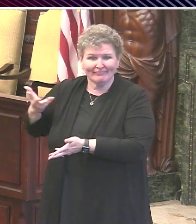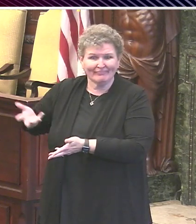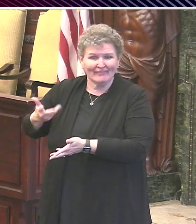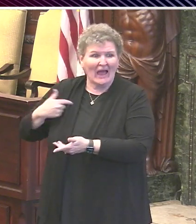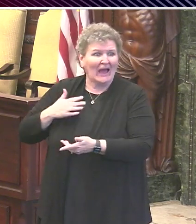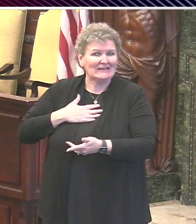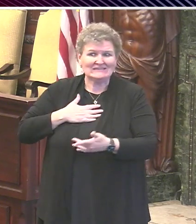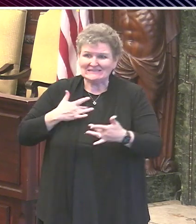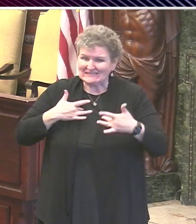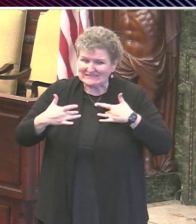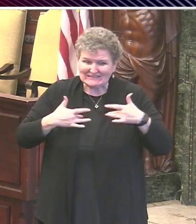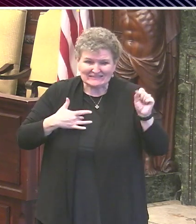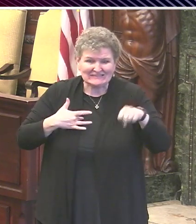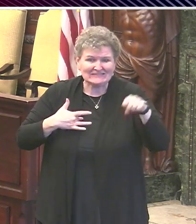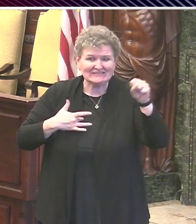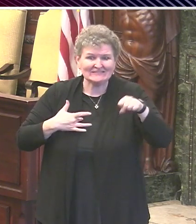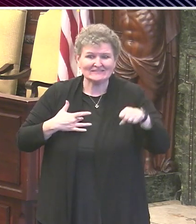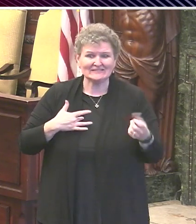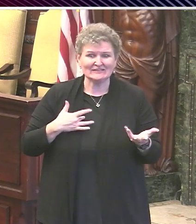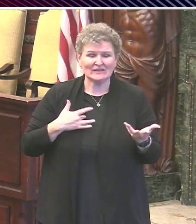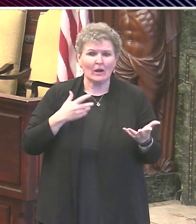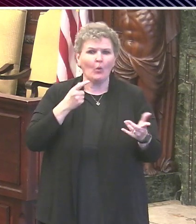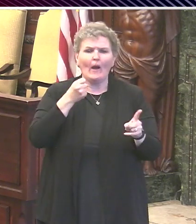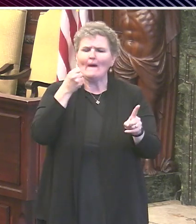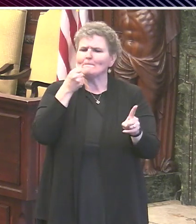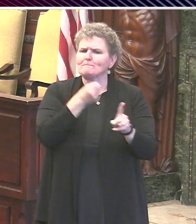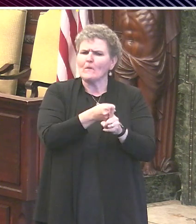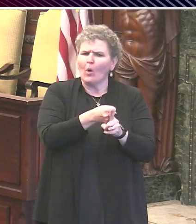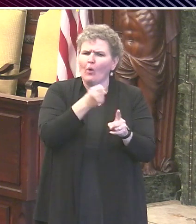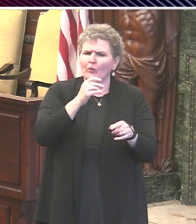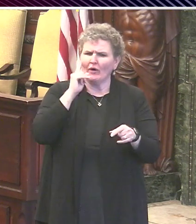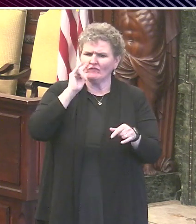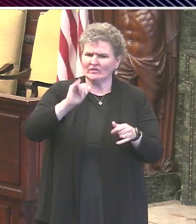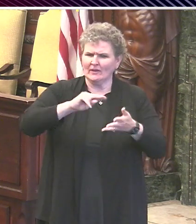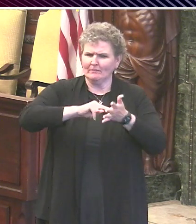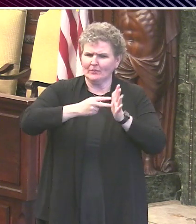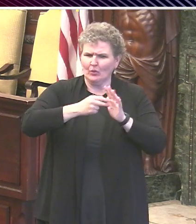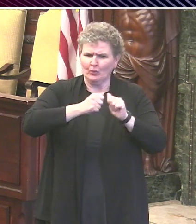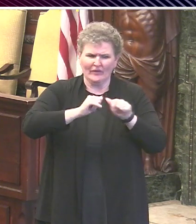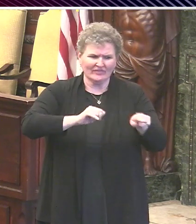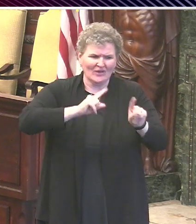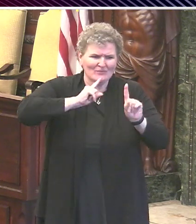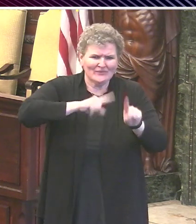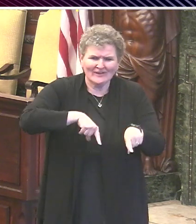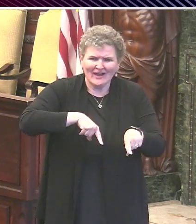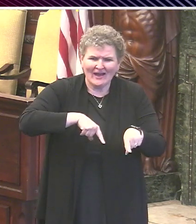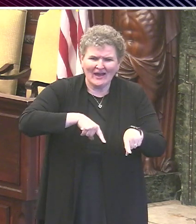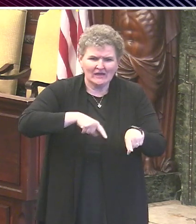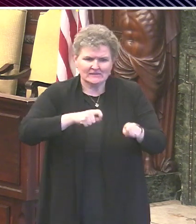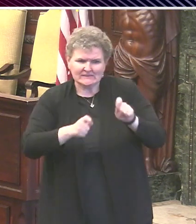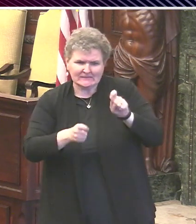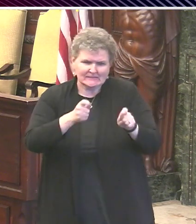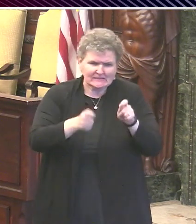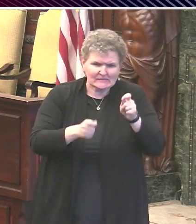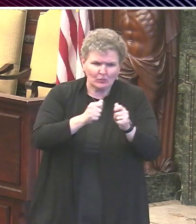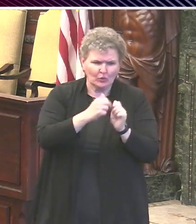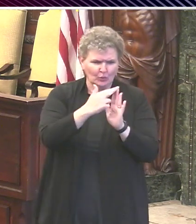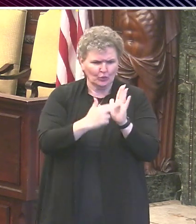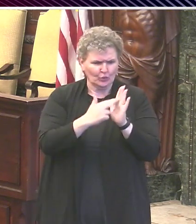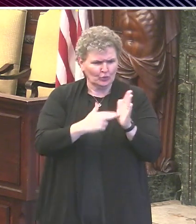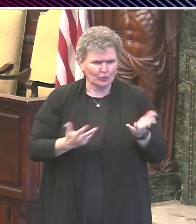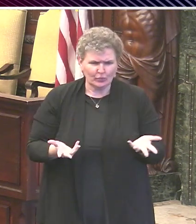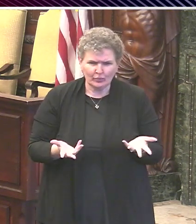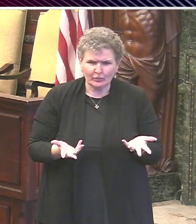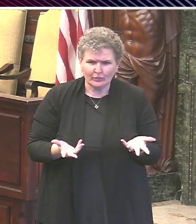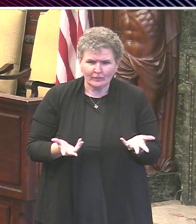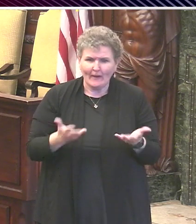What is the impact of that? What does that mean for your ability to react to this pandemic as the public health